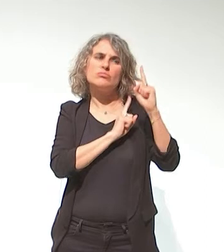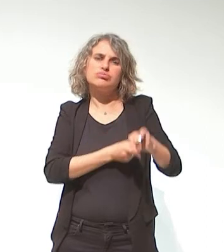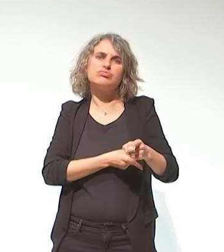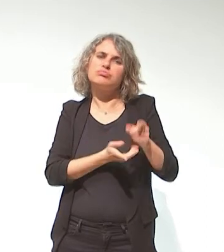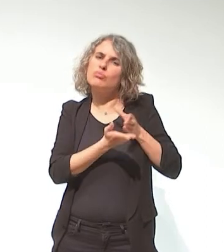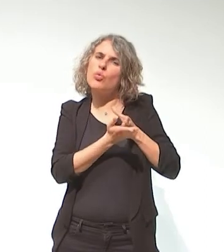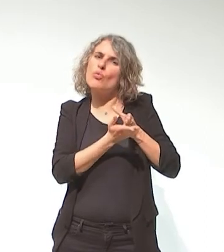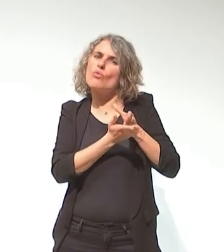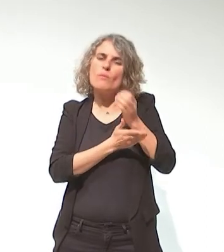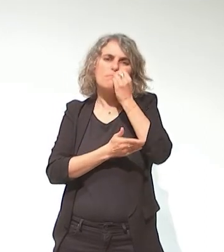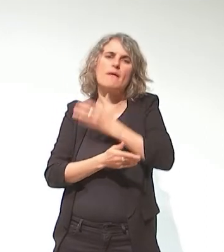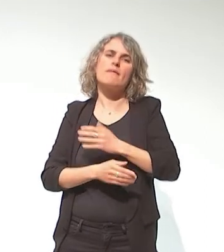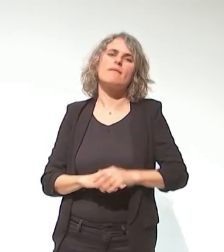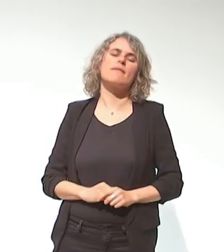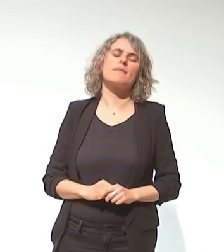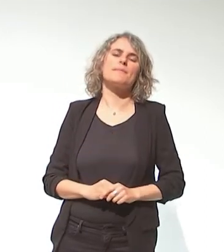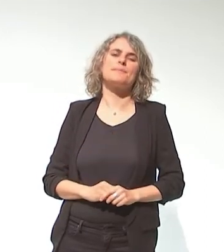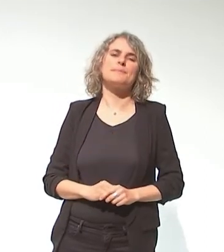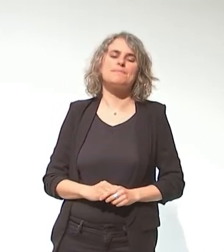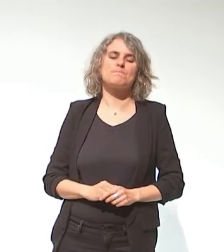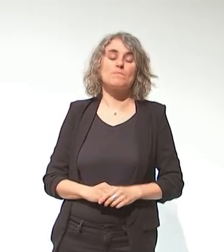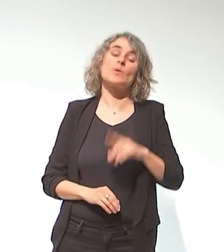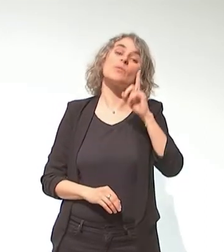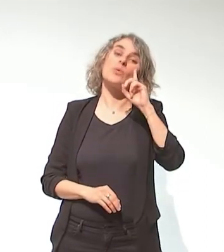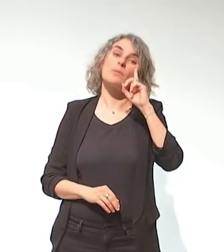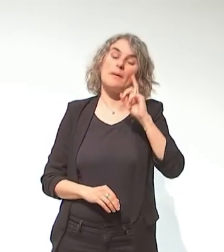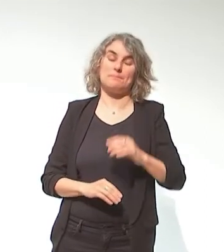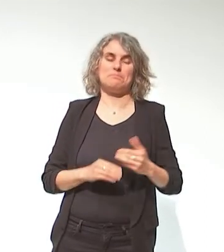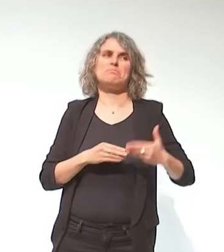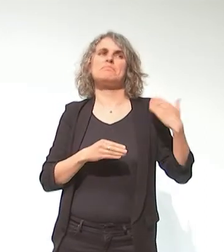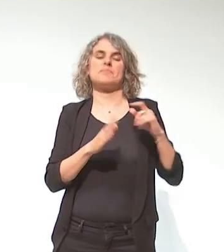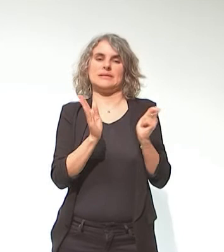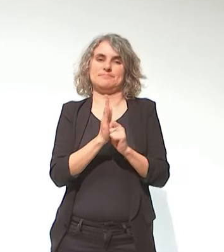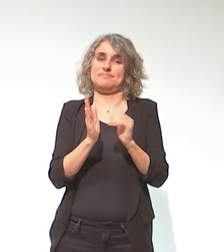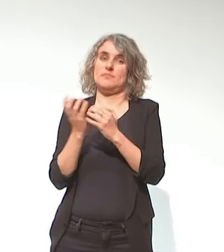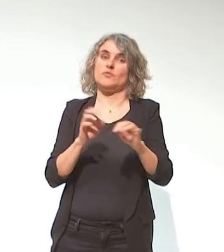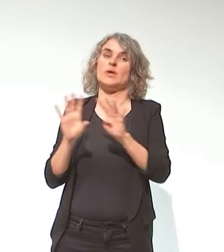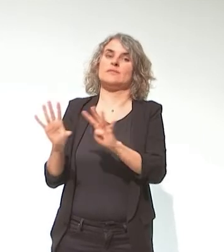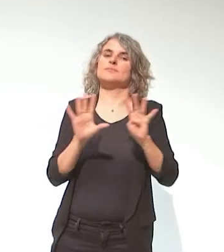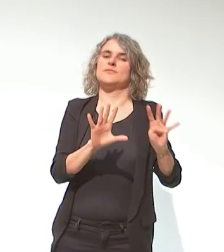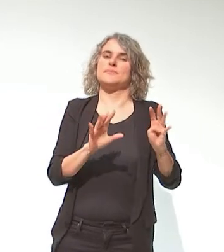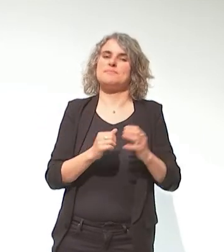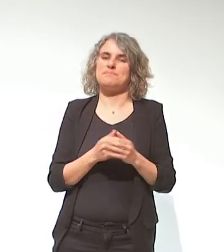the changes of 1989. It was the first expectation